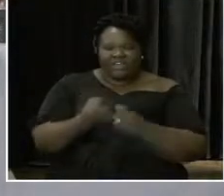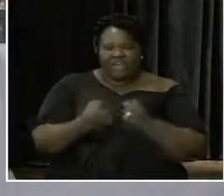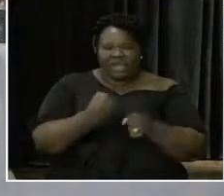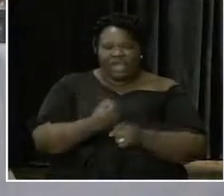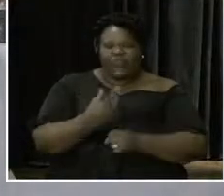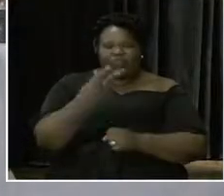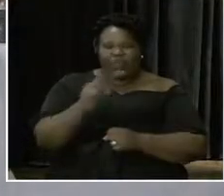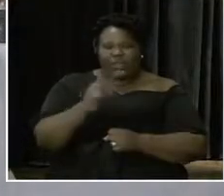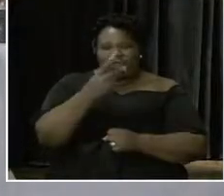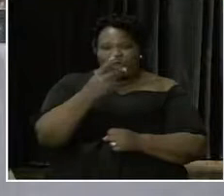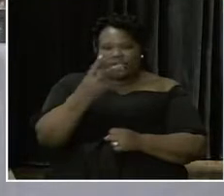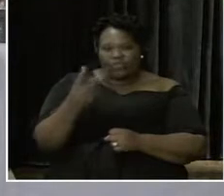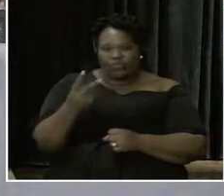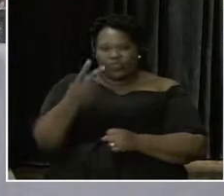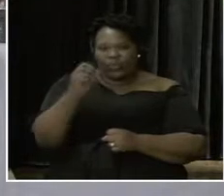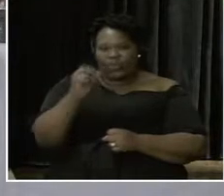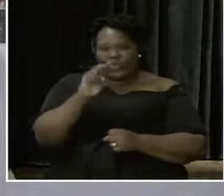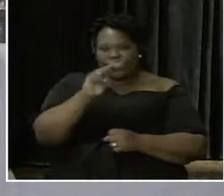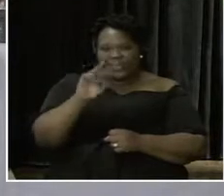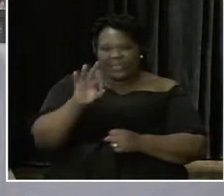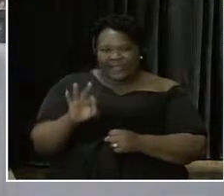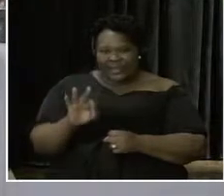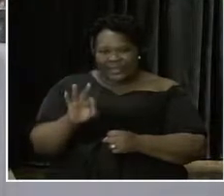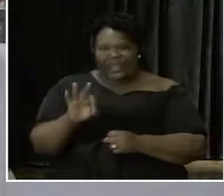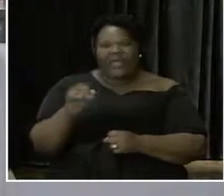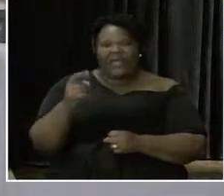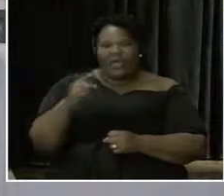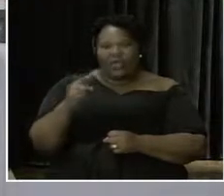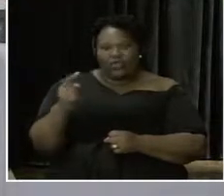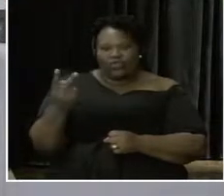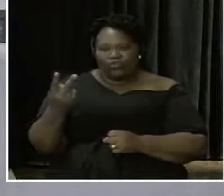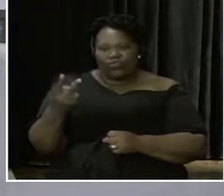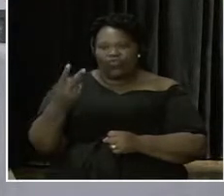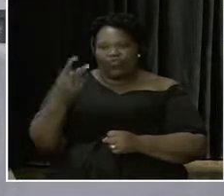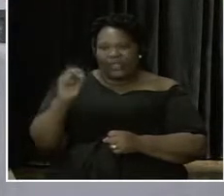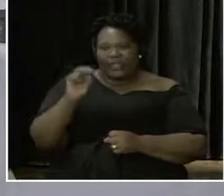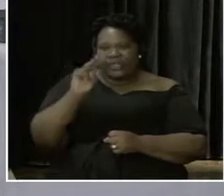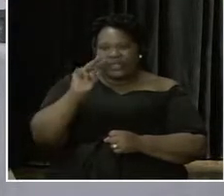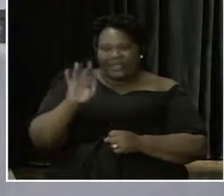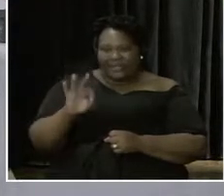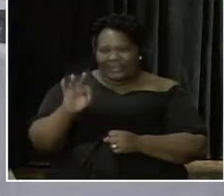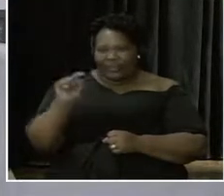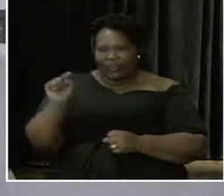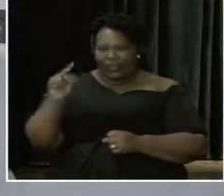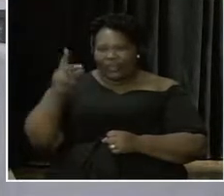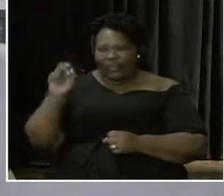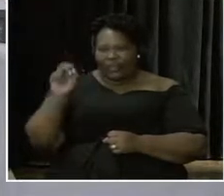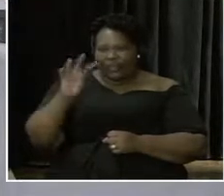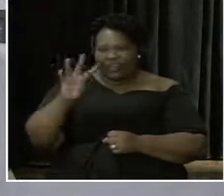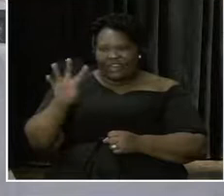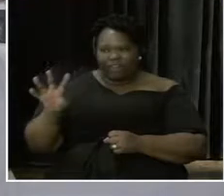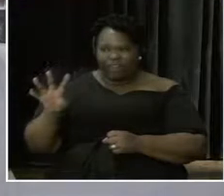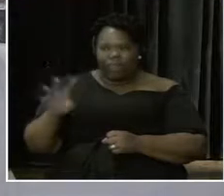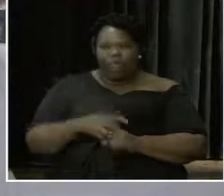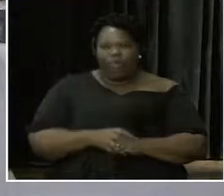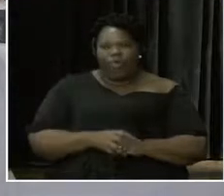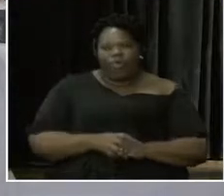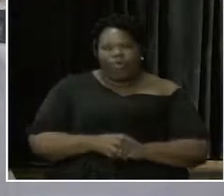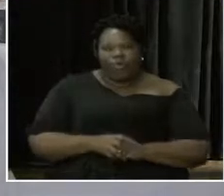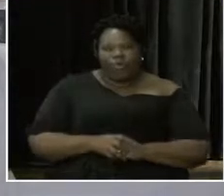to 2023 and 2023 to 2024. Committee recommends. Is the recommendation noted?